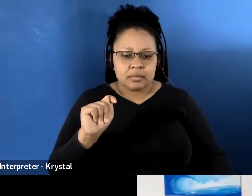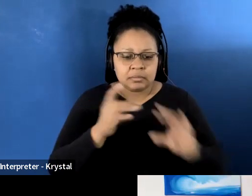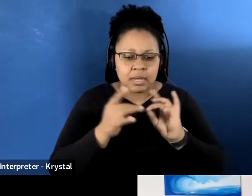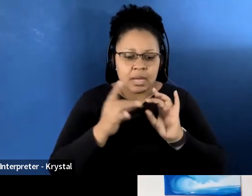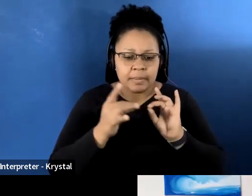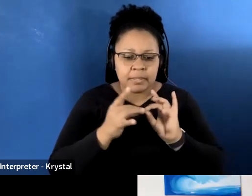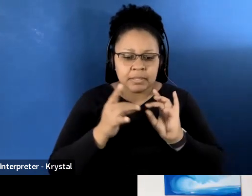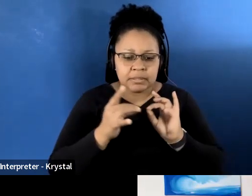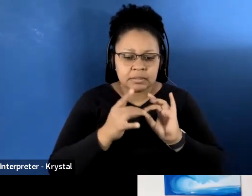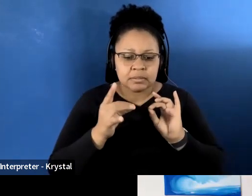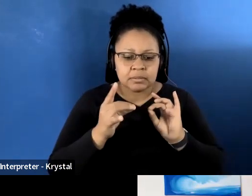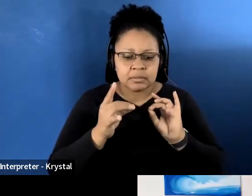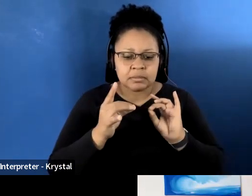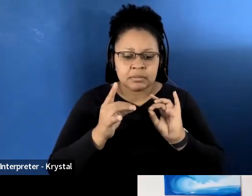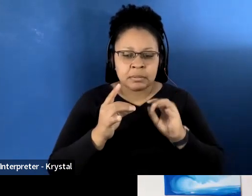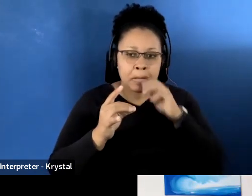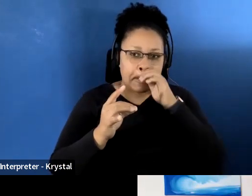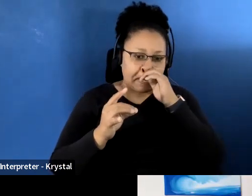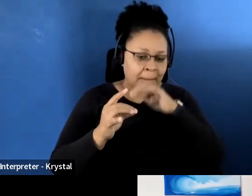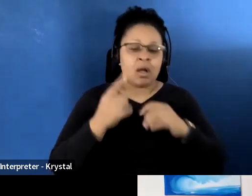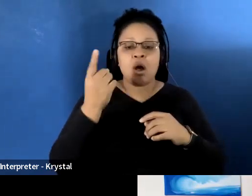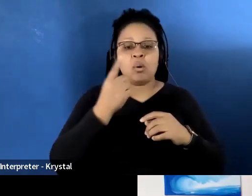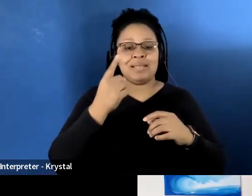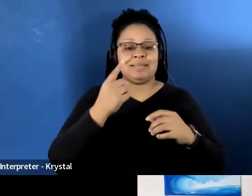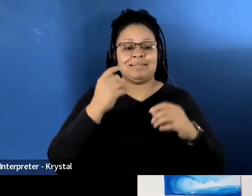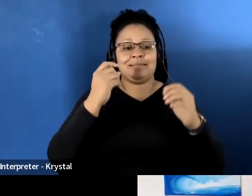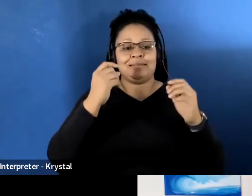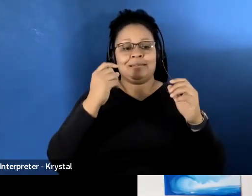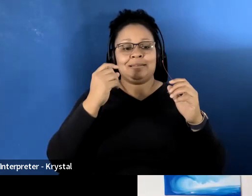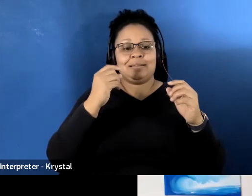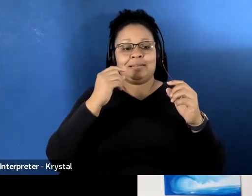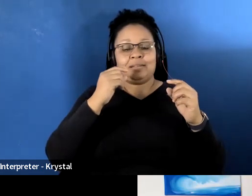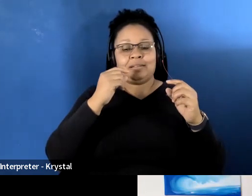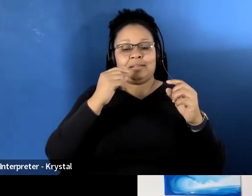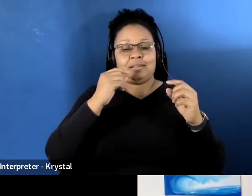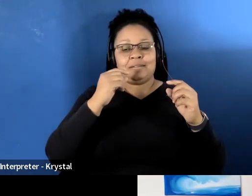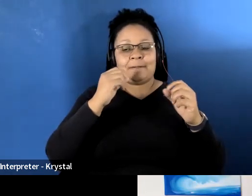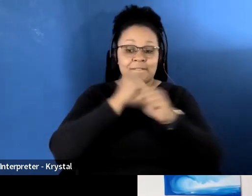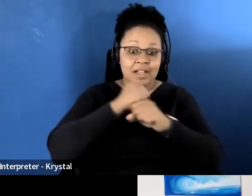comments. Let's see. Always having to fight ableism can get to your court.